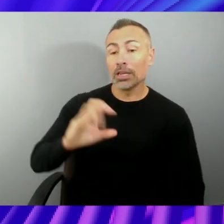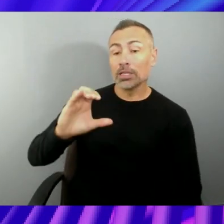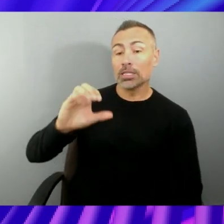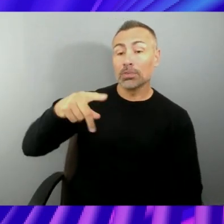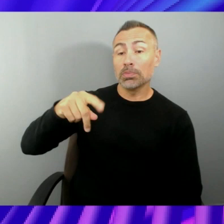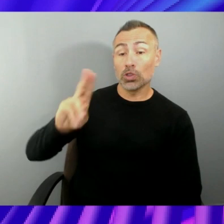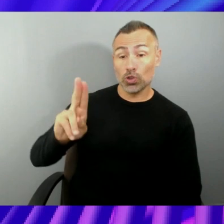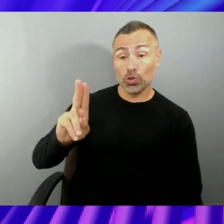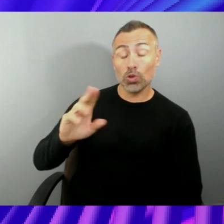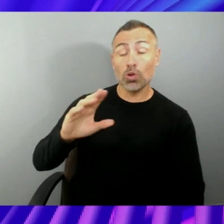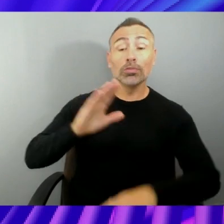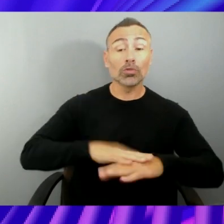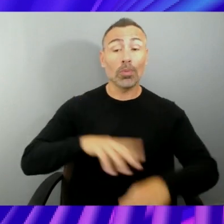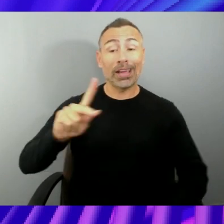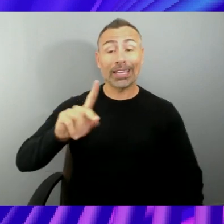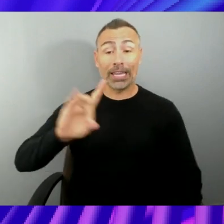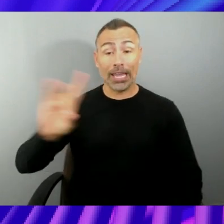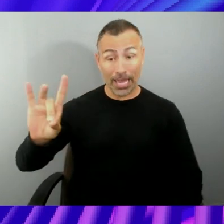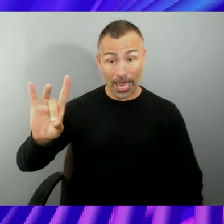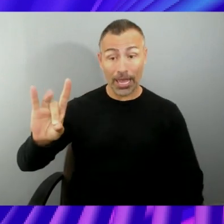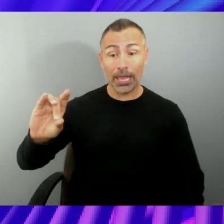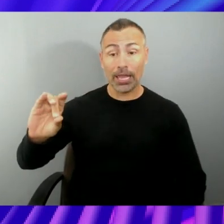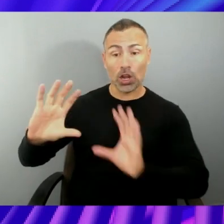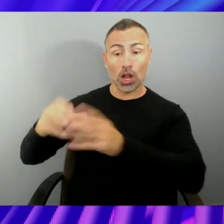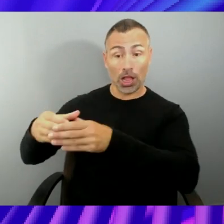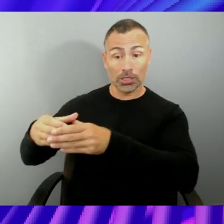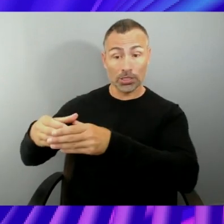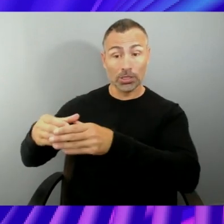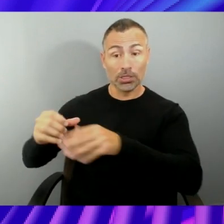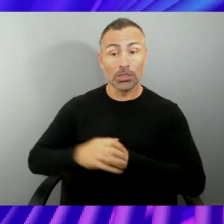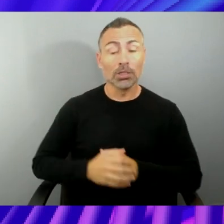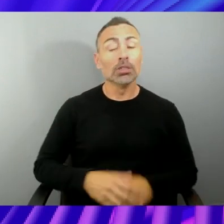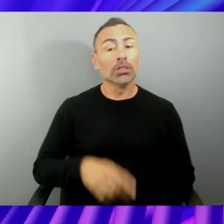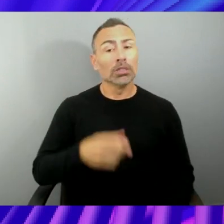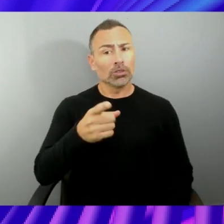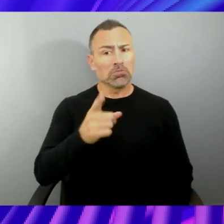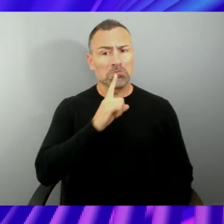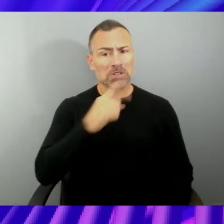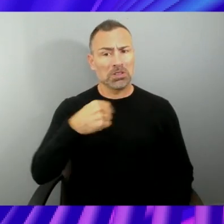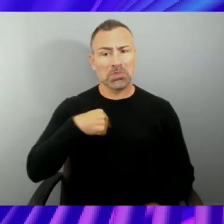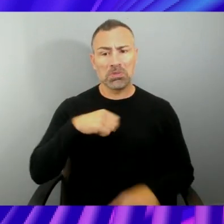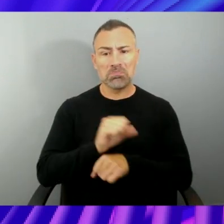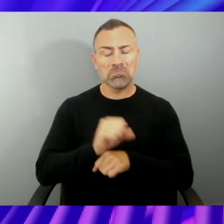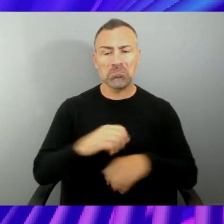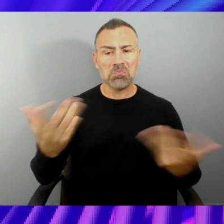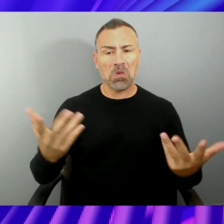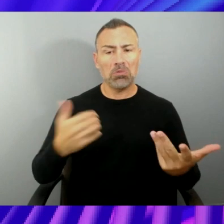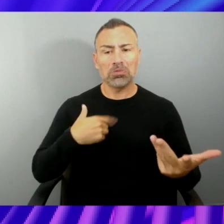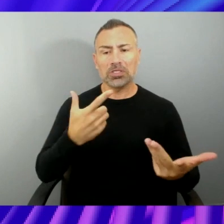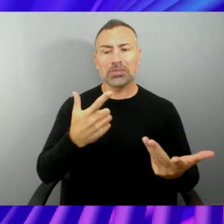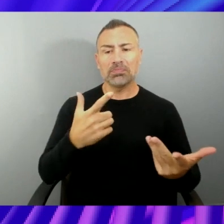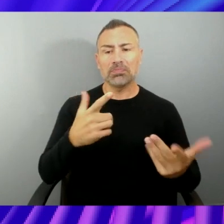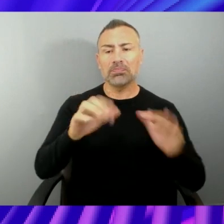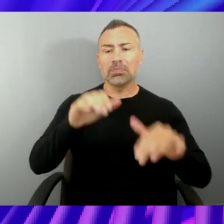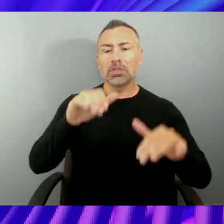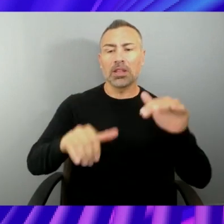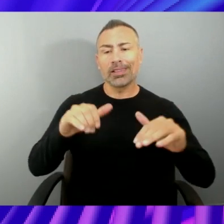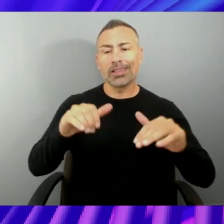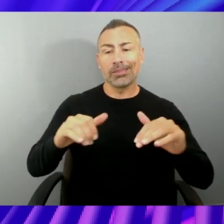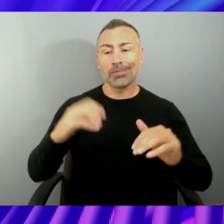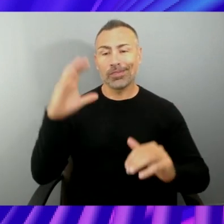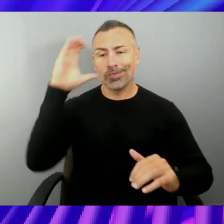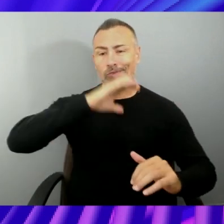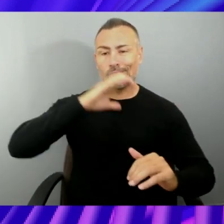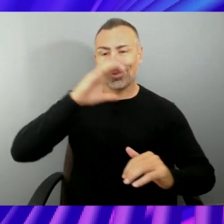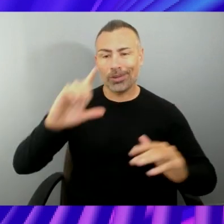have to put any work into this other than just saying create anomaly detection. That was it. Wow. And then tie it to an alarm. But let's go